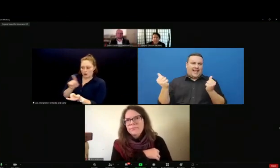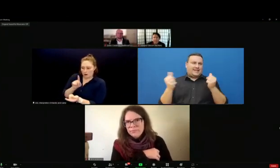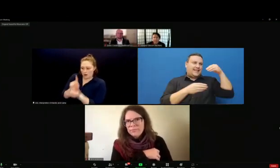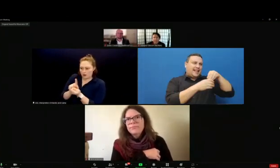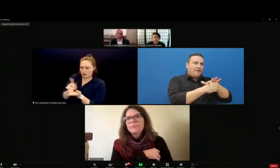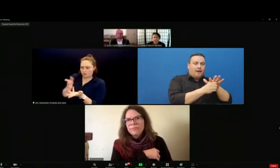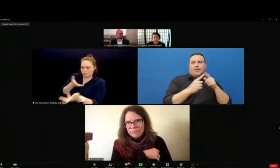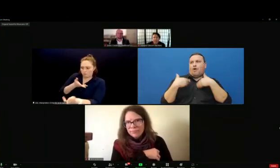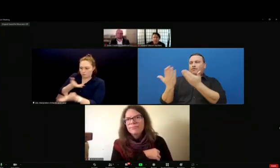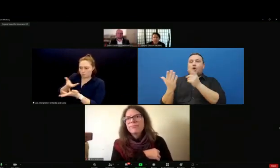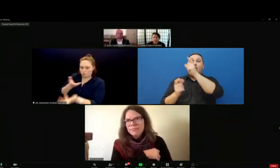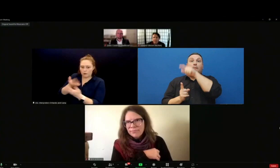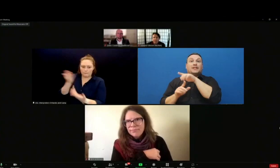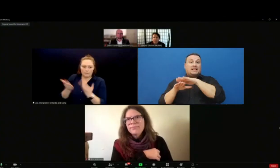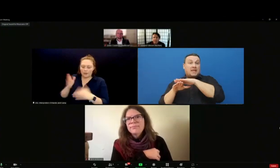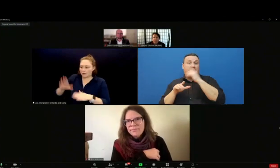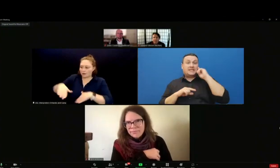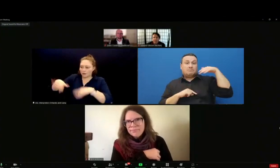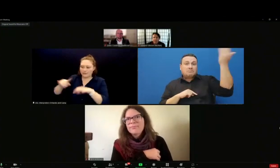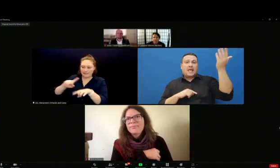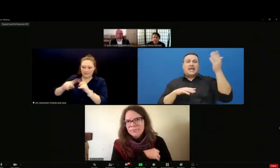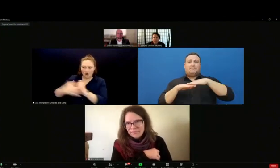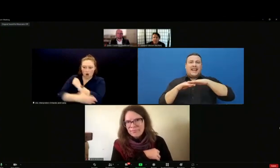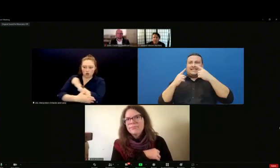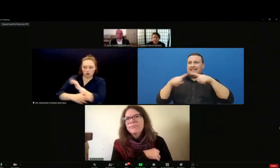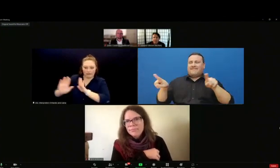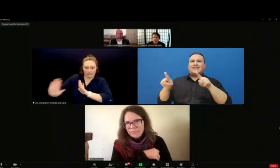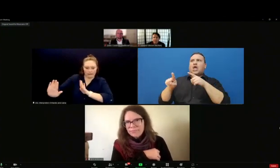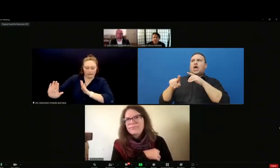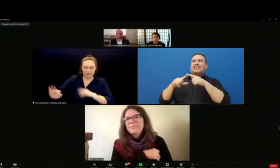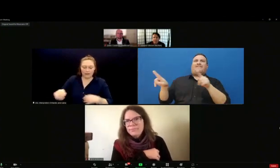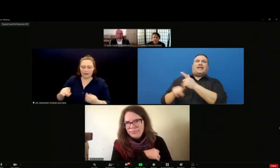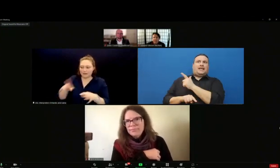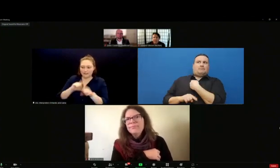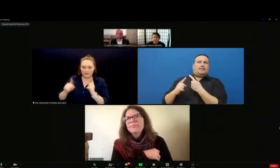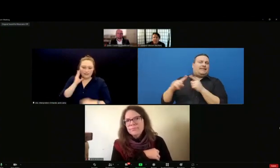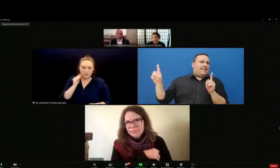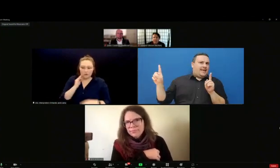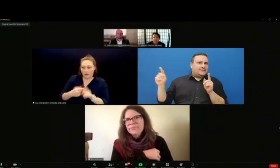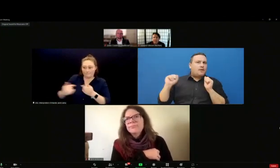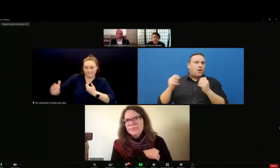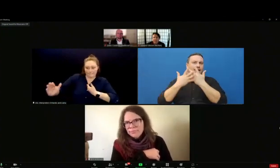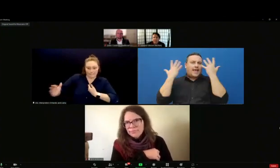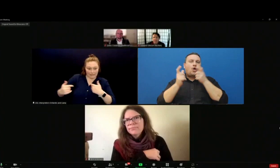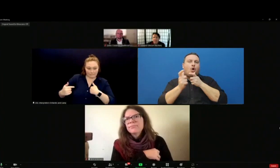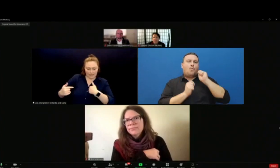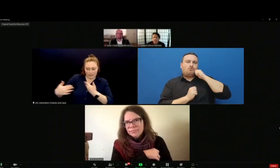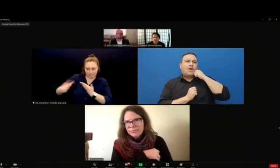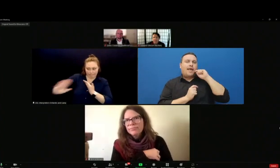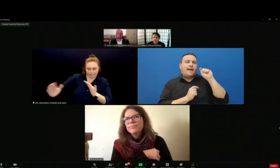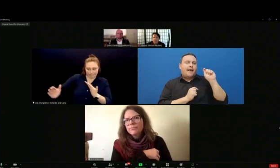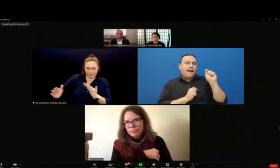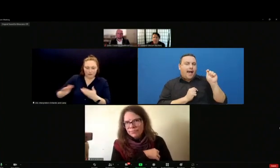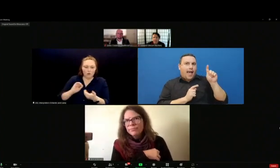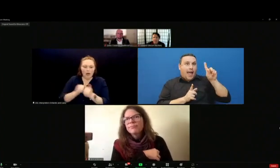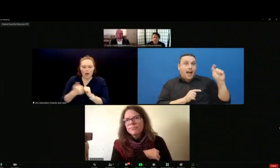has grown up in a different country and is having totally different experiences from me. Then the way communicative efficiency